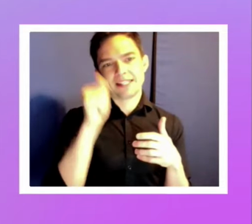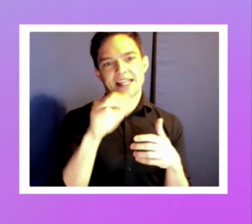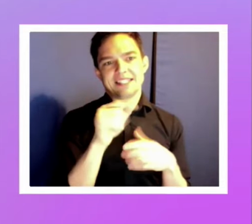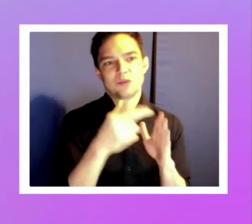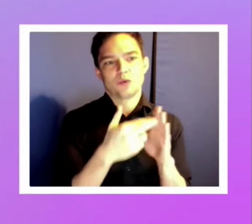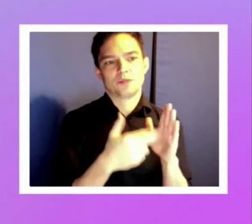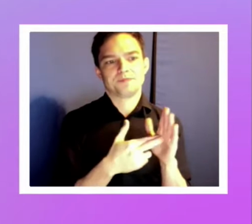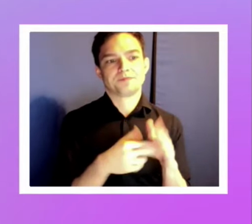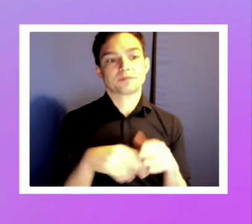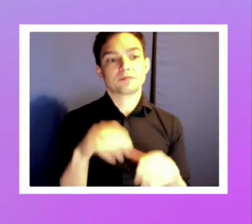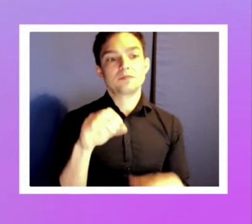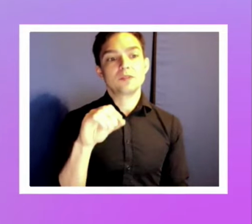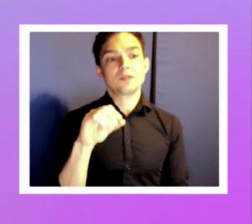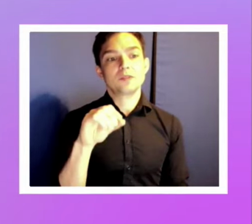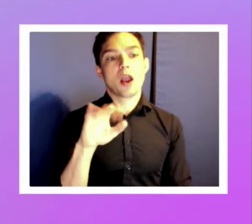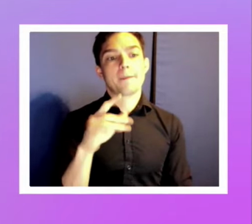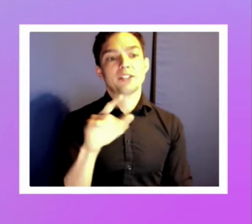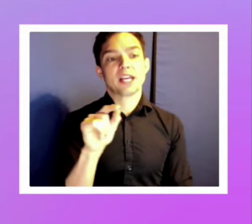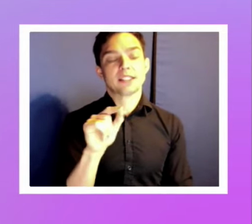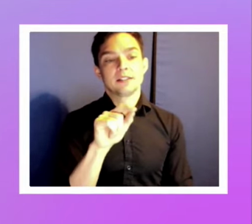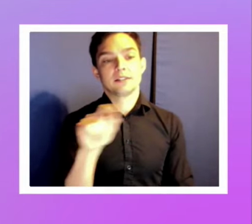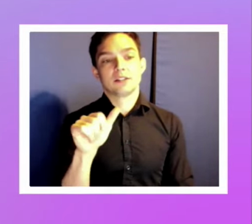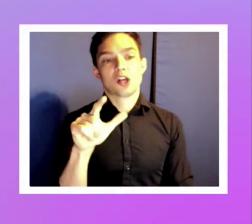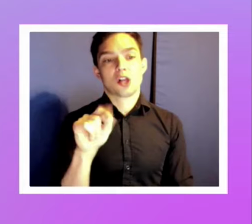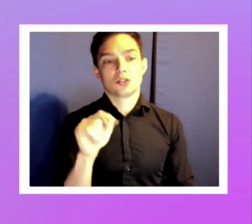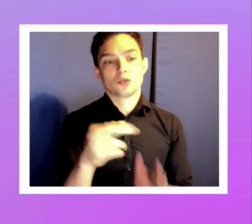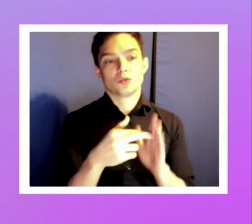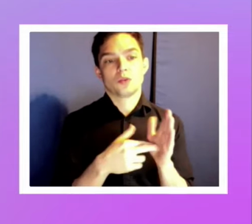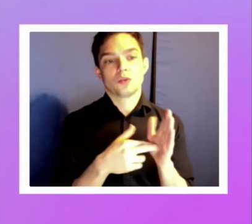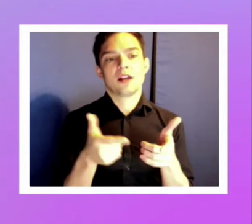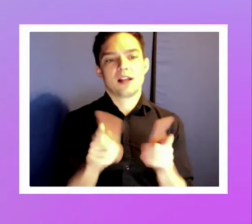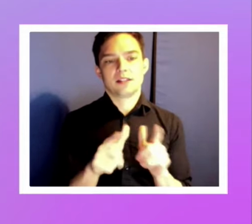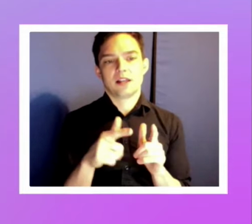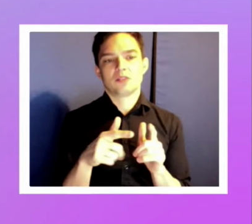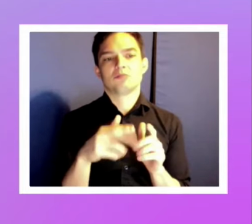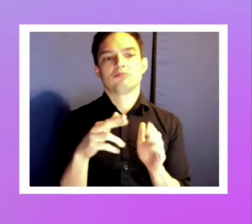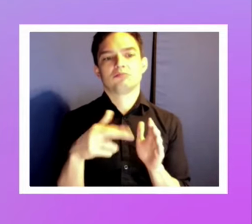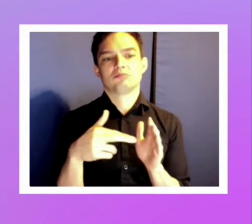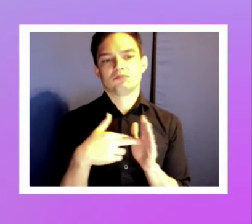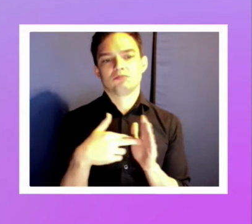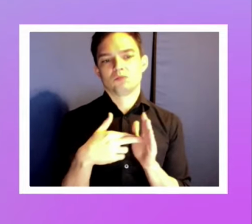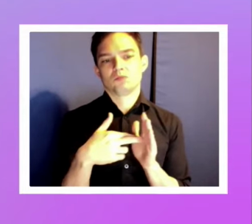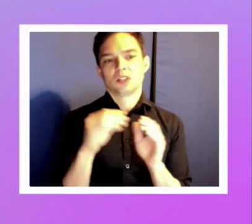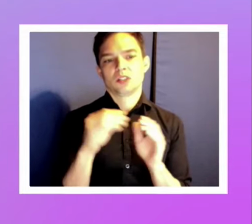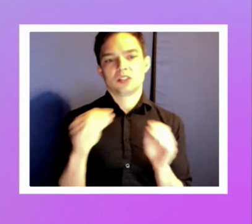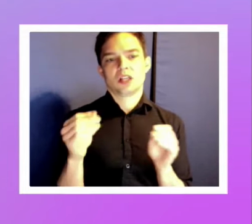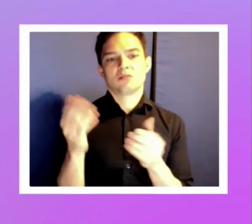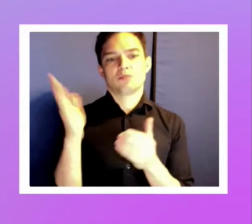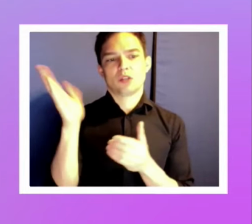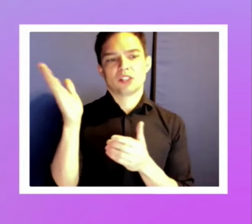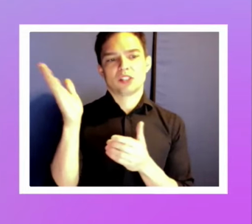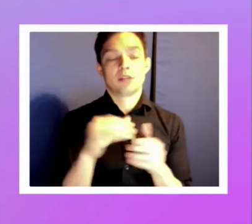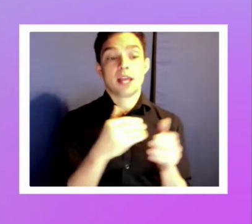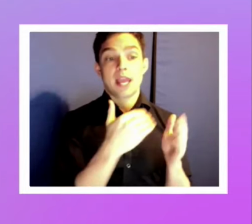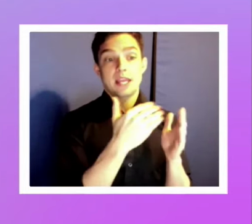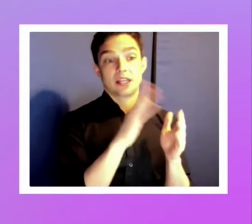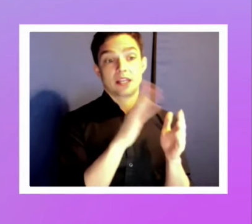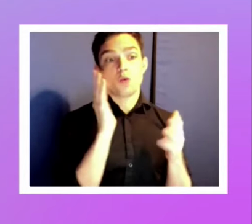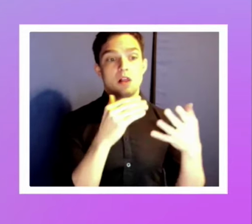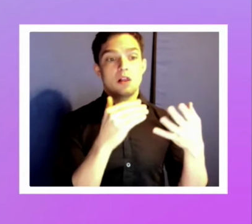Object alt rule now allows rule none and rule presentation. And lists, if you have